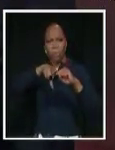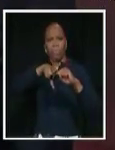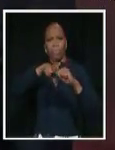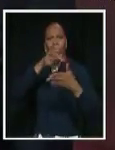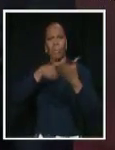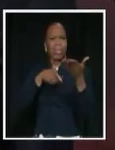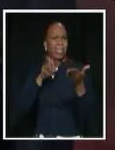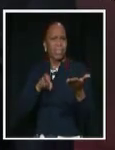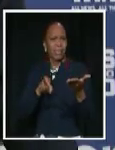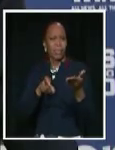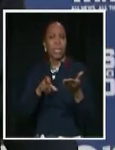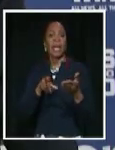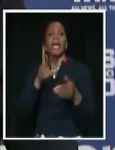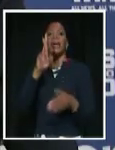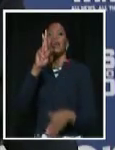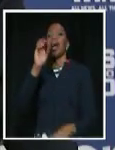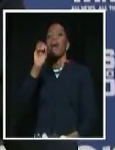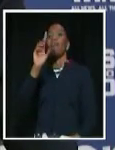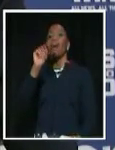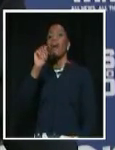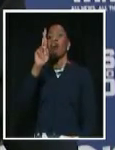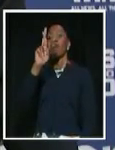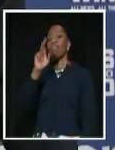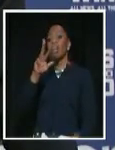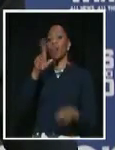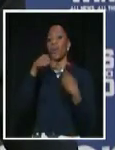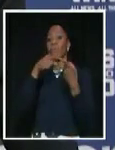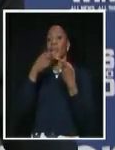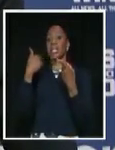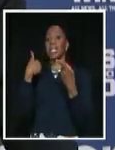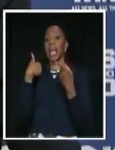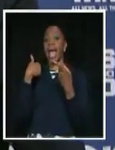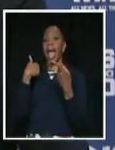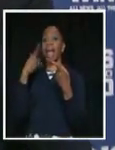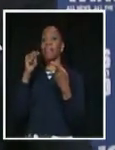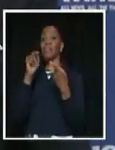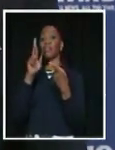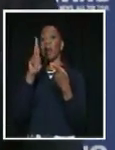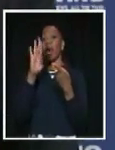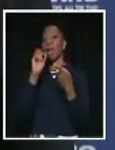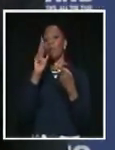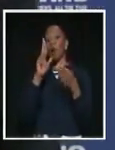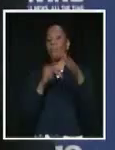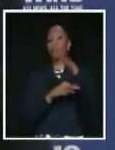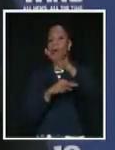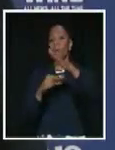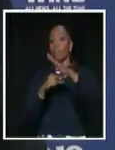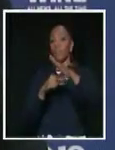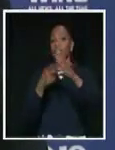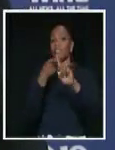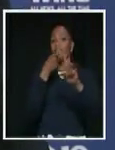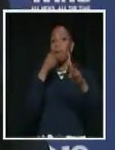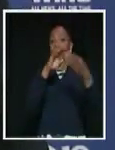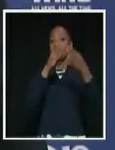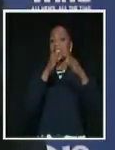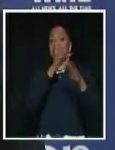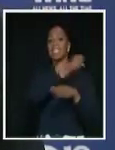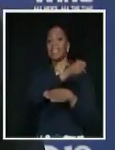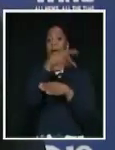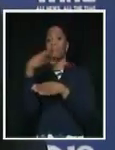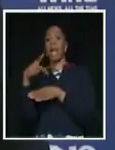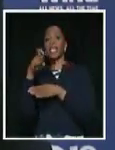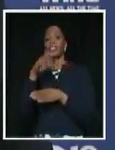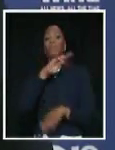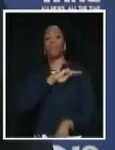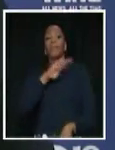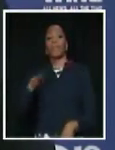Look, when Governor Rockefeller took the Triborough Bridge and Tunnel Authority away from the City of New York and then the Board of Estimate, it needs to come back. It should be the mayor and the city